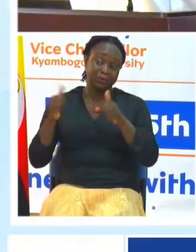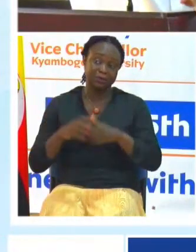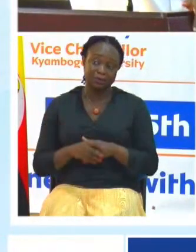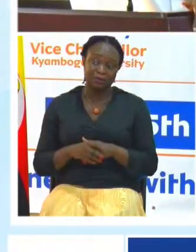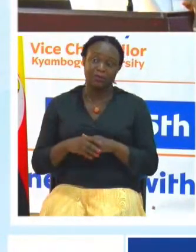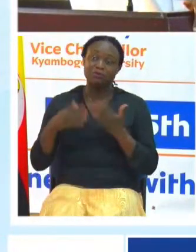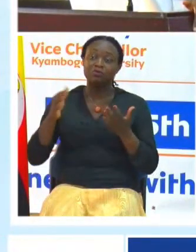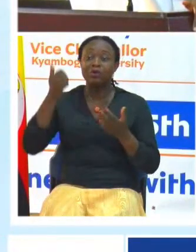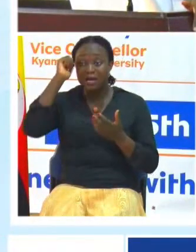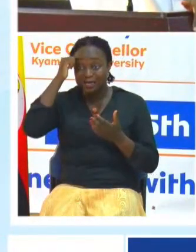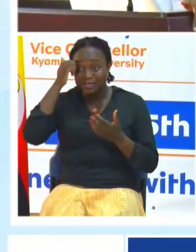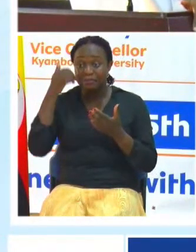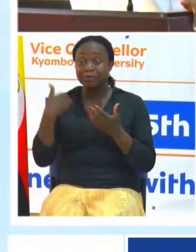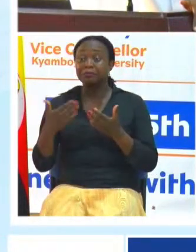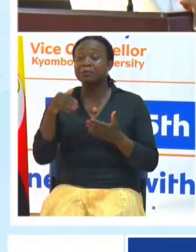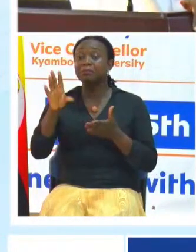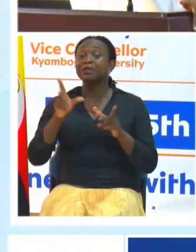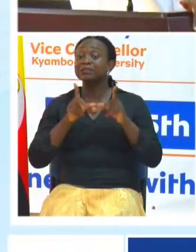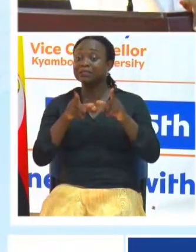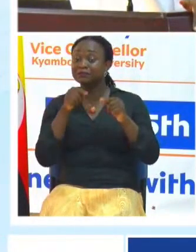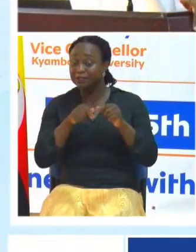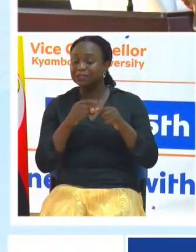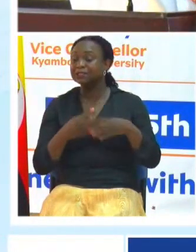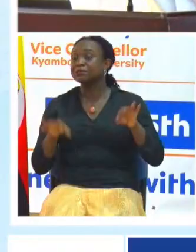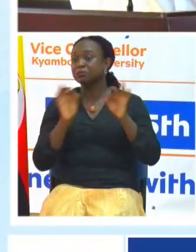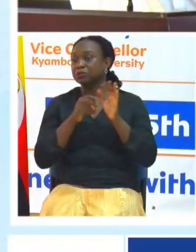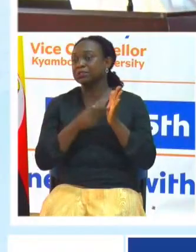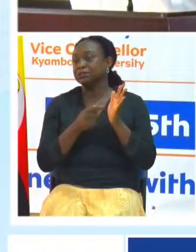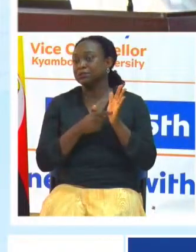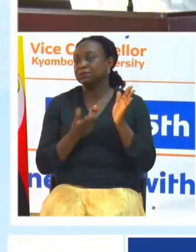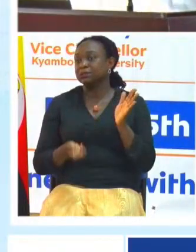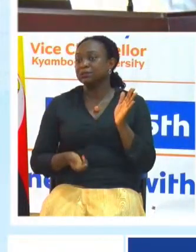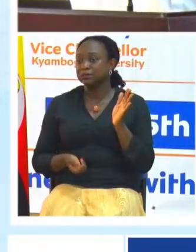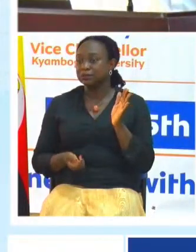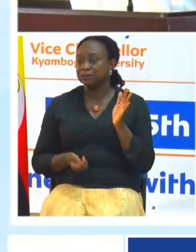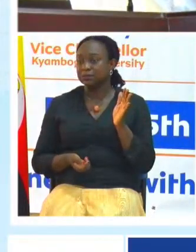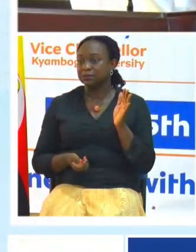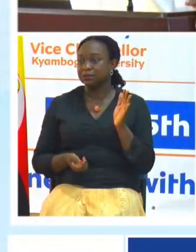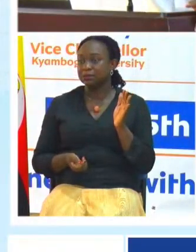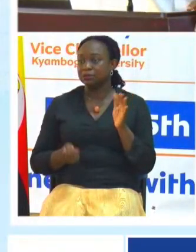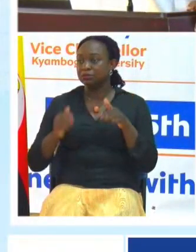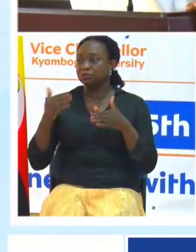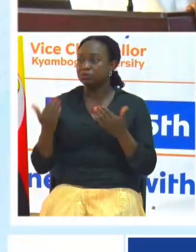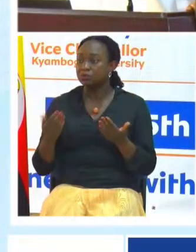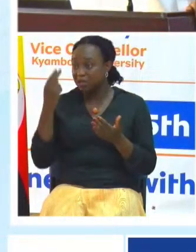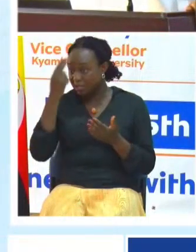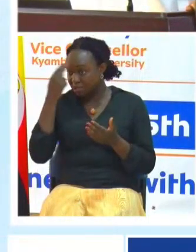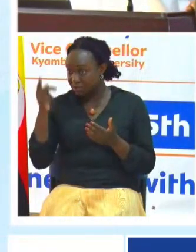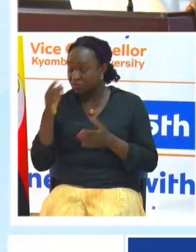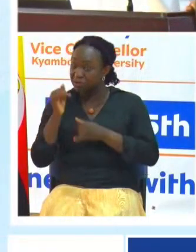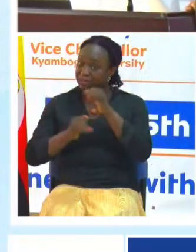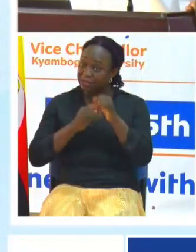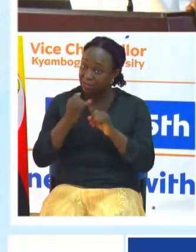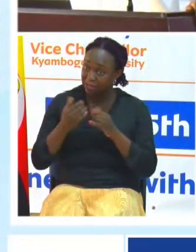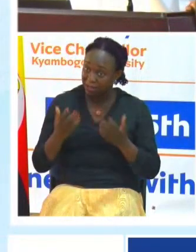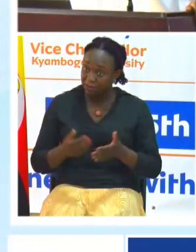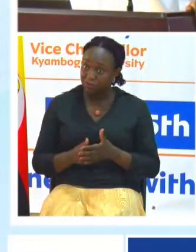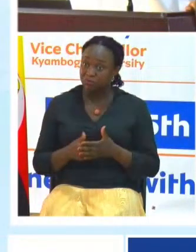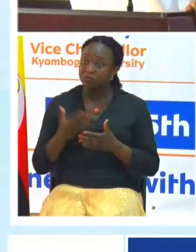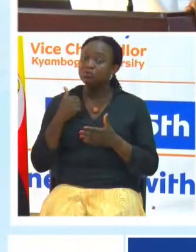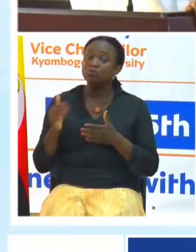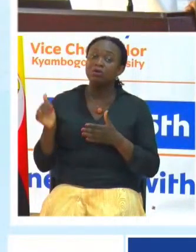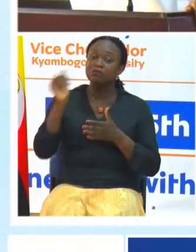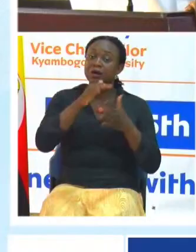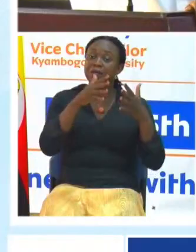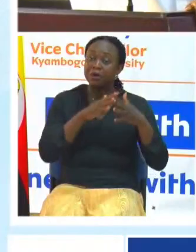at your academic transcripts, I mean it. So the only gateway as a student, as an international student to the United